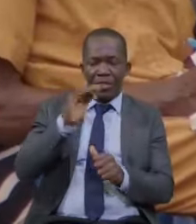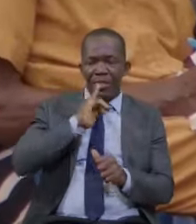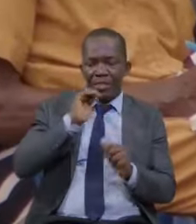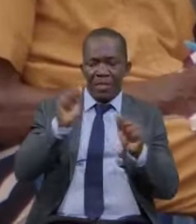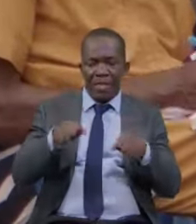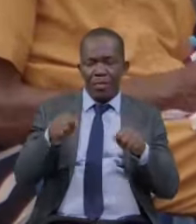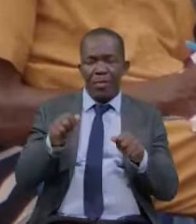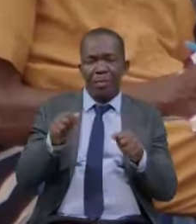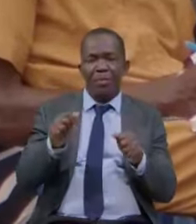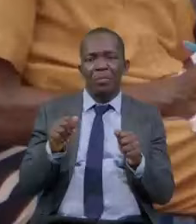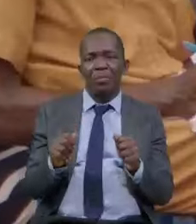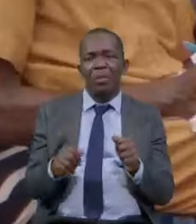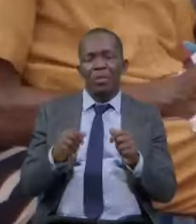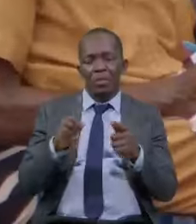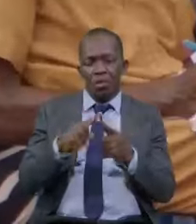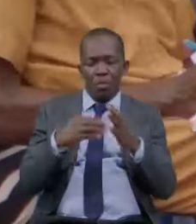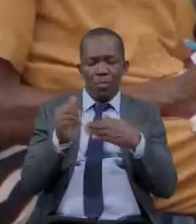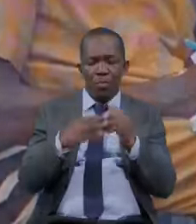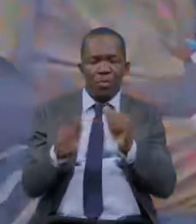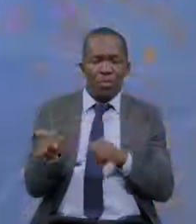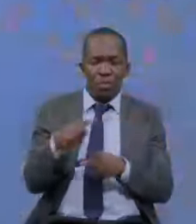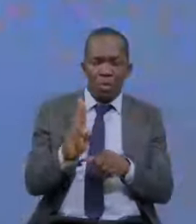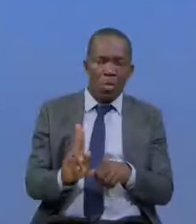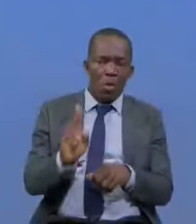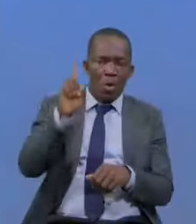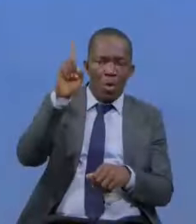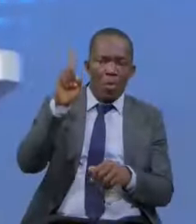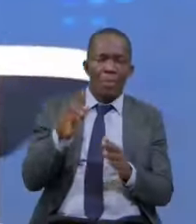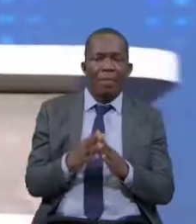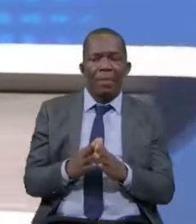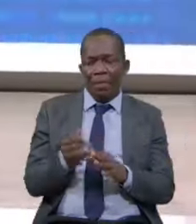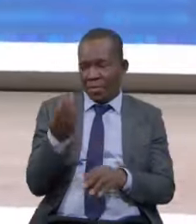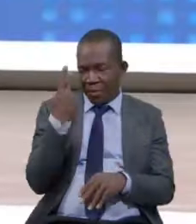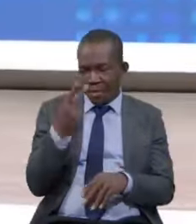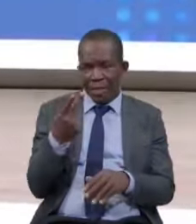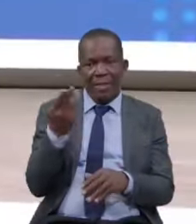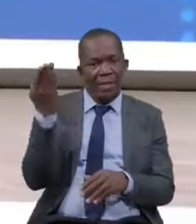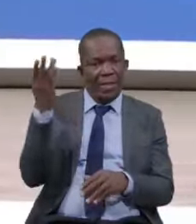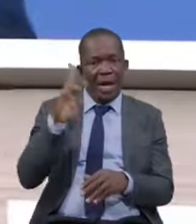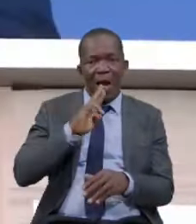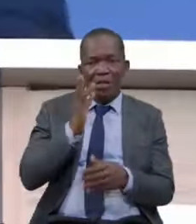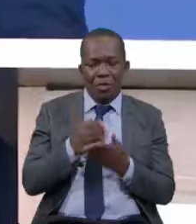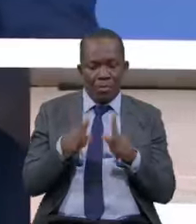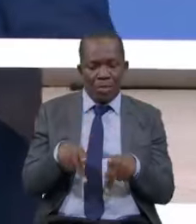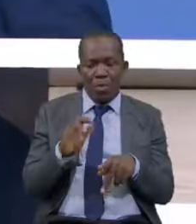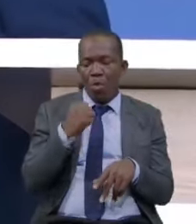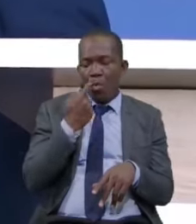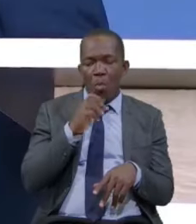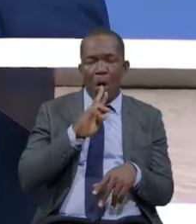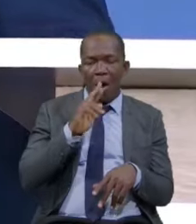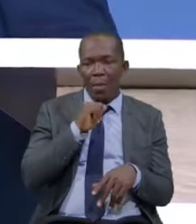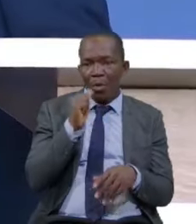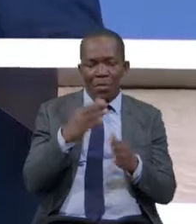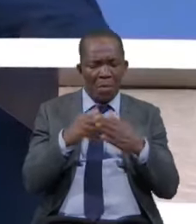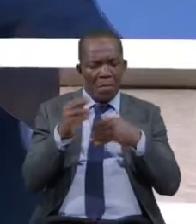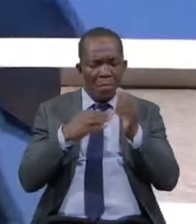build you up. You see, if there are people, they're not built up, they're thrown down, they're shattered, they're